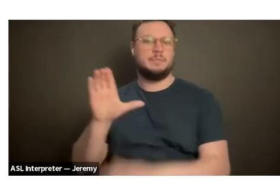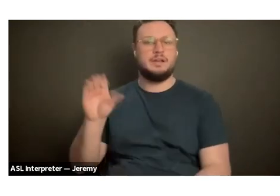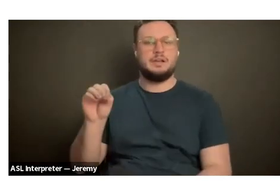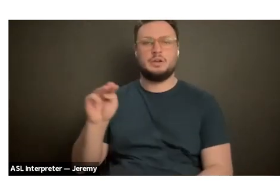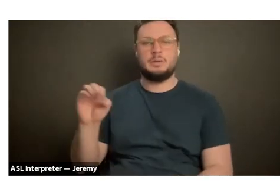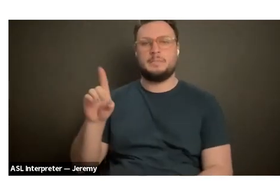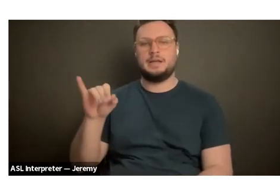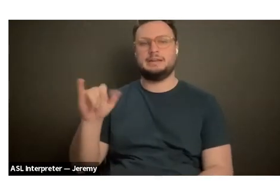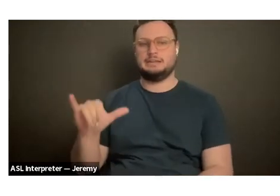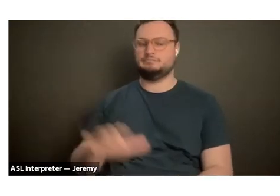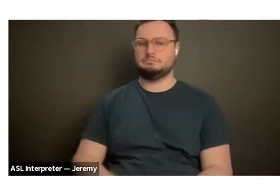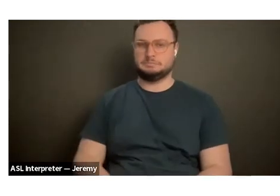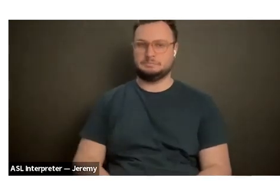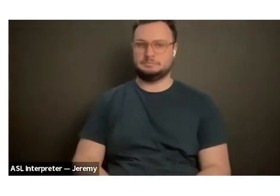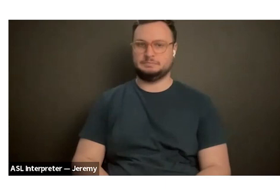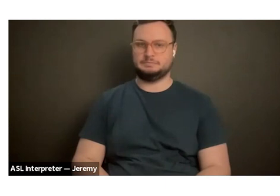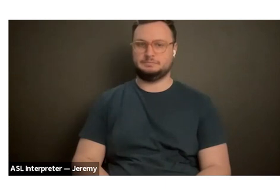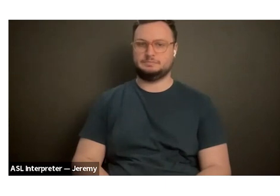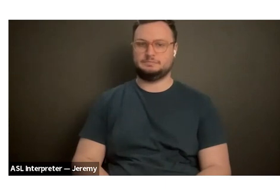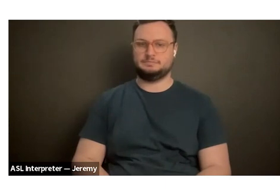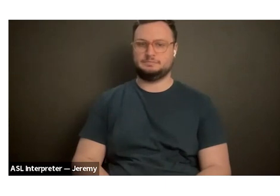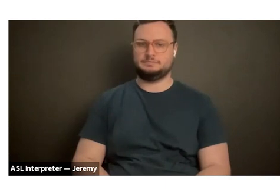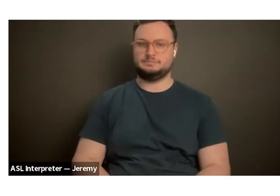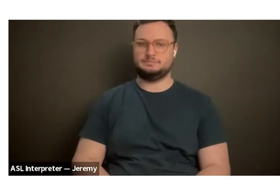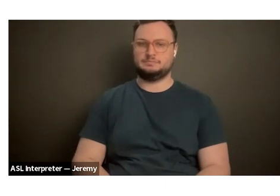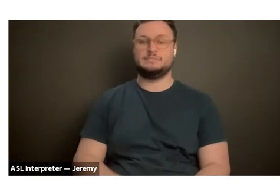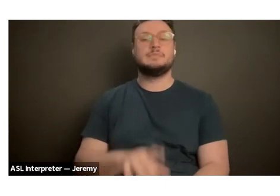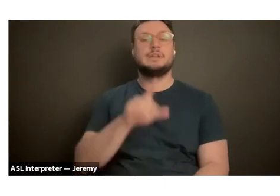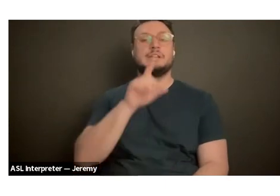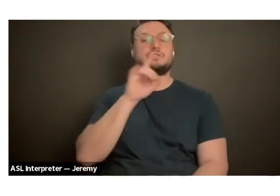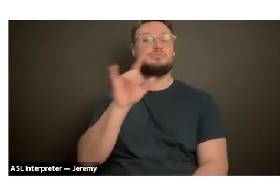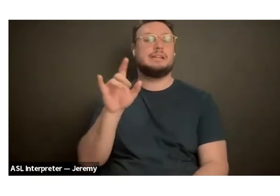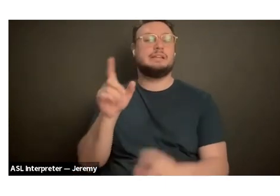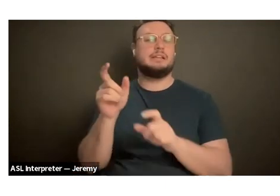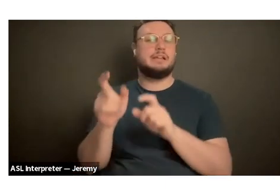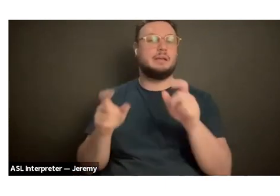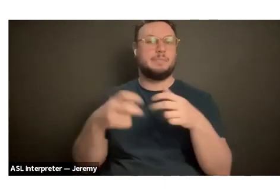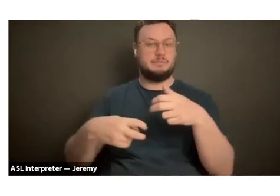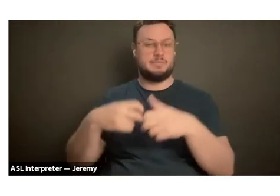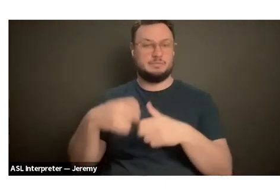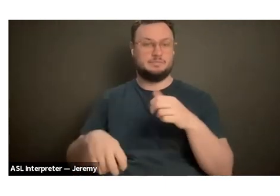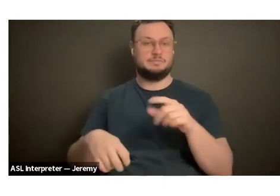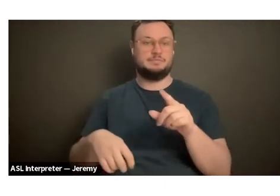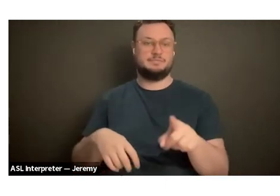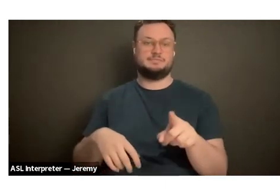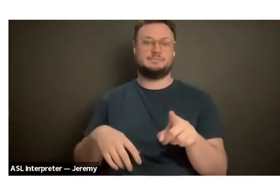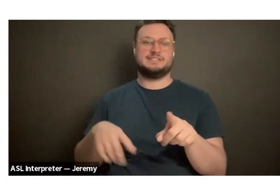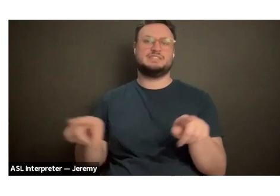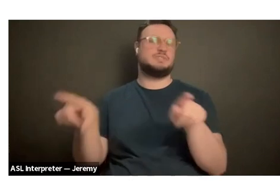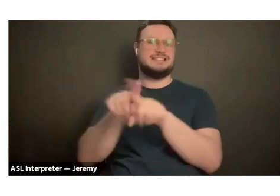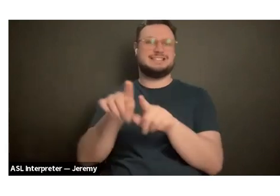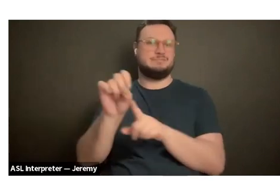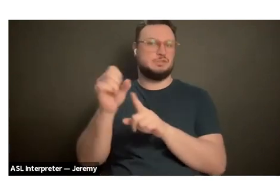business case, there's a huge problem because there was a business case for slavery, and look how that turned out, not very